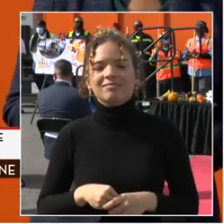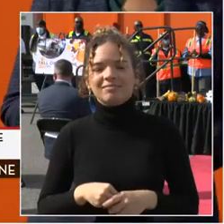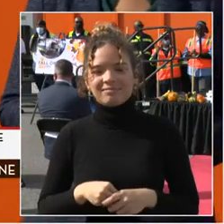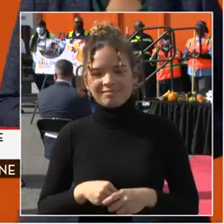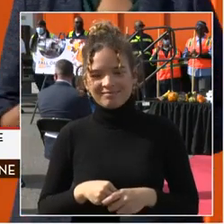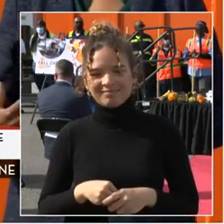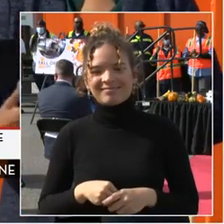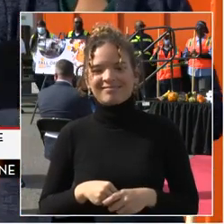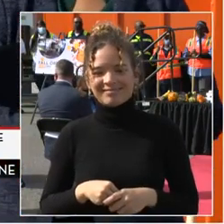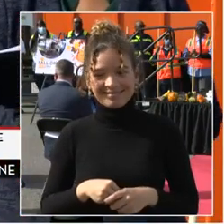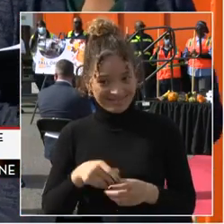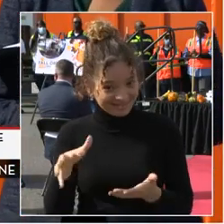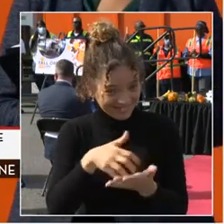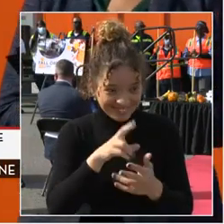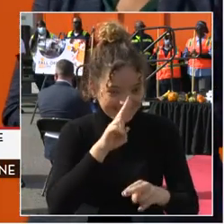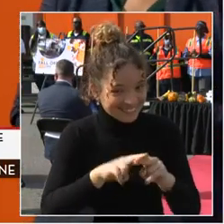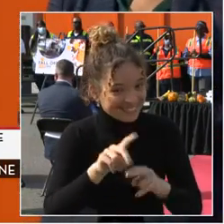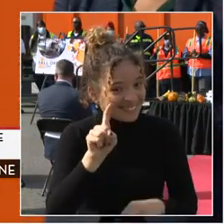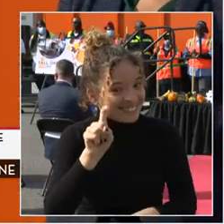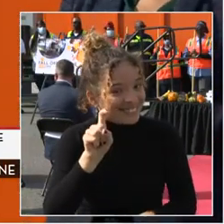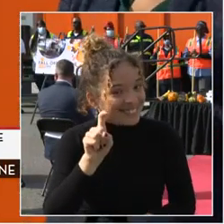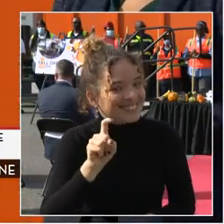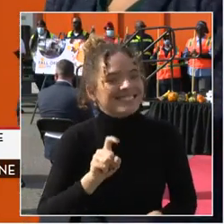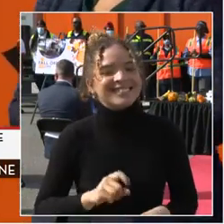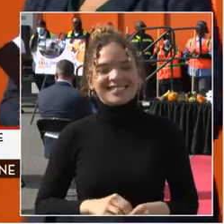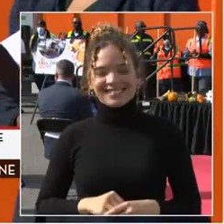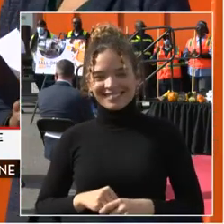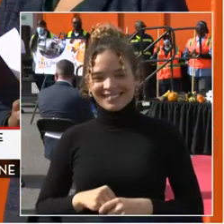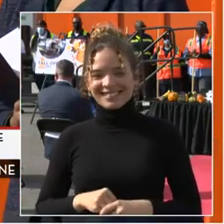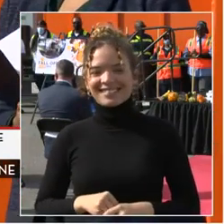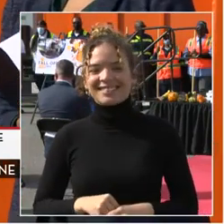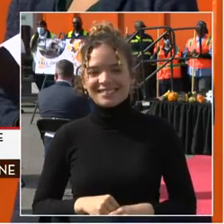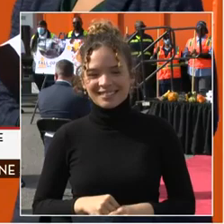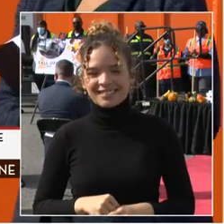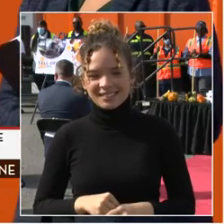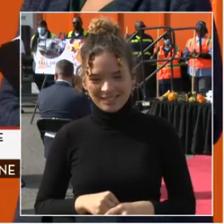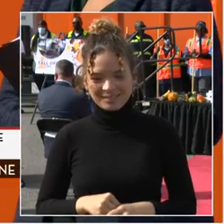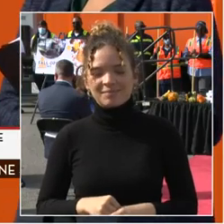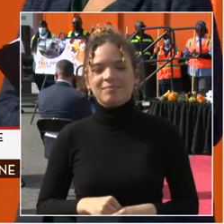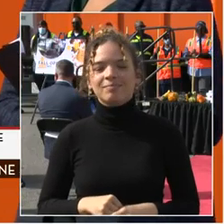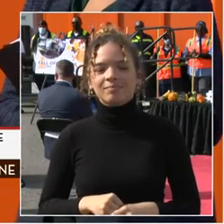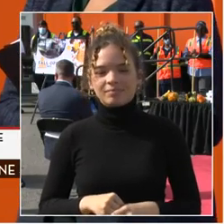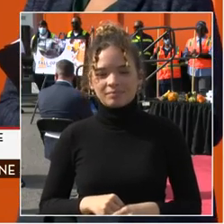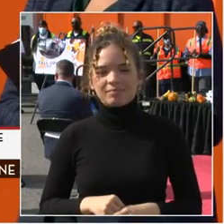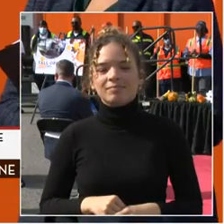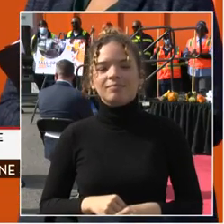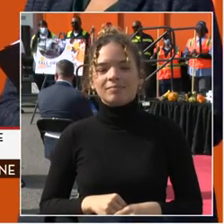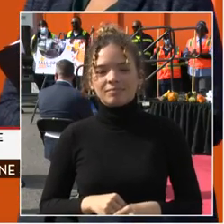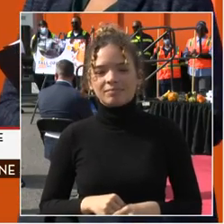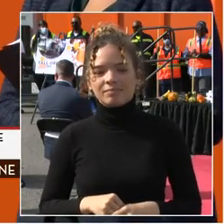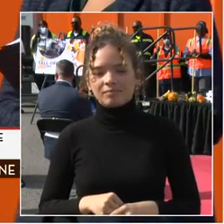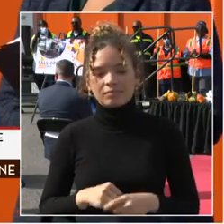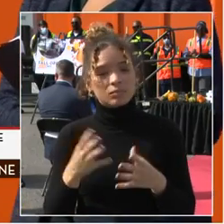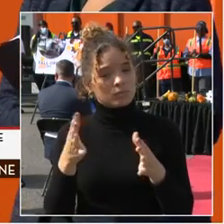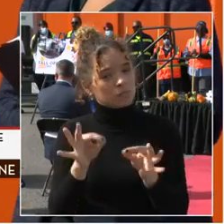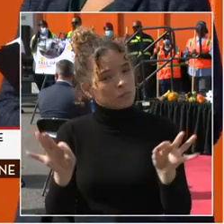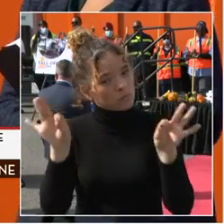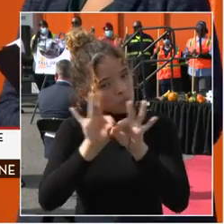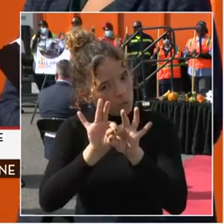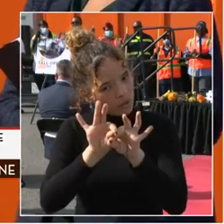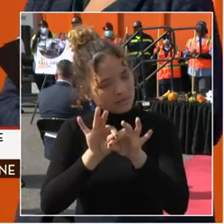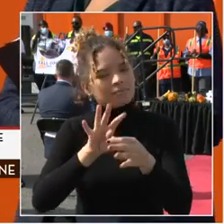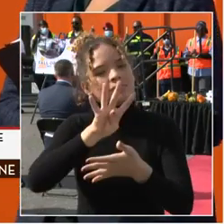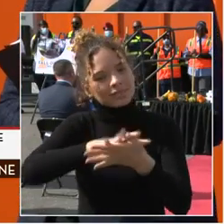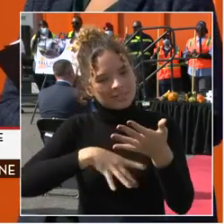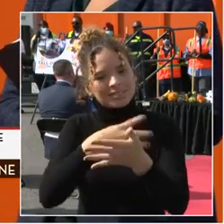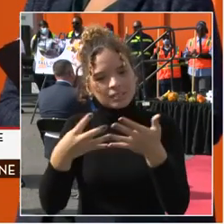Collecting residents' leaves on schedule is important to us, but please remember that the schedule could be impacted by weather. When snow